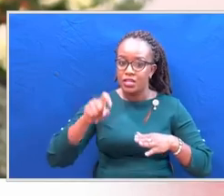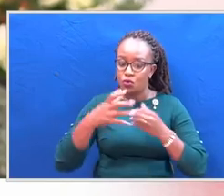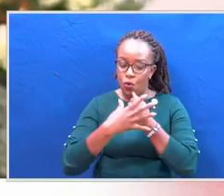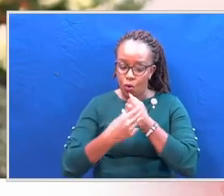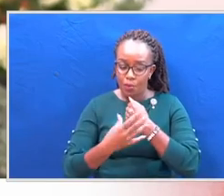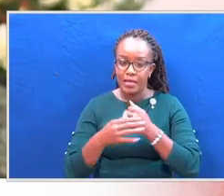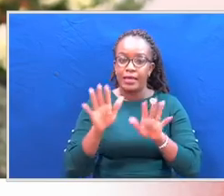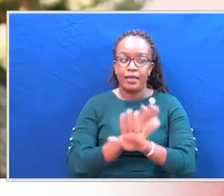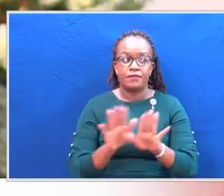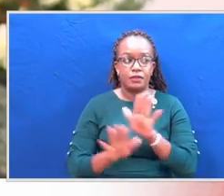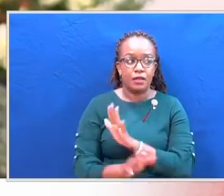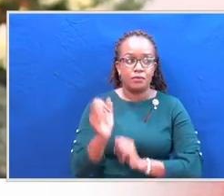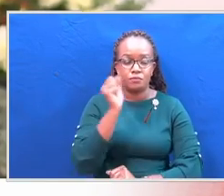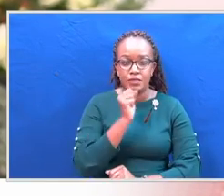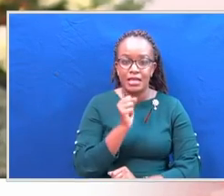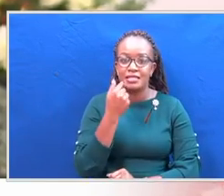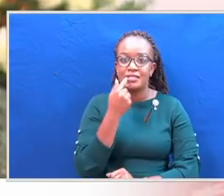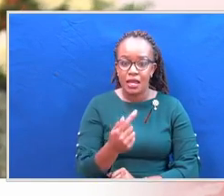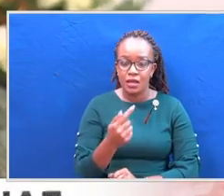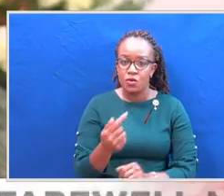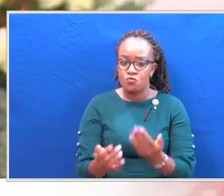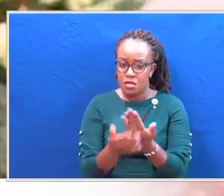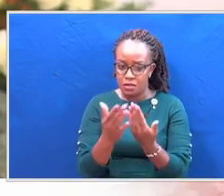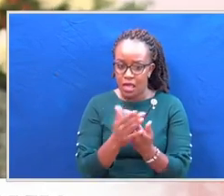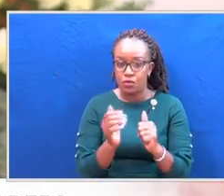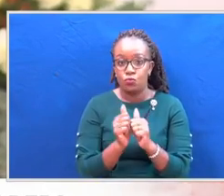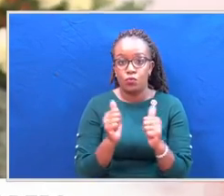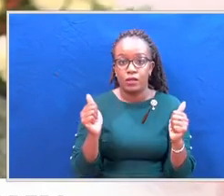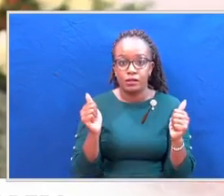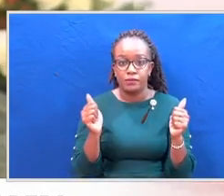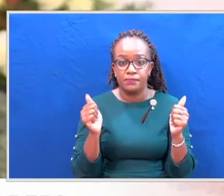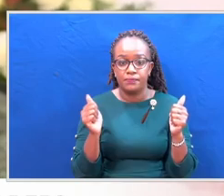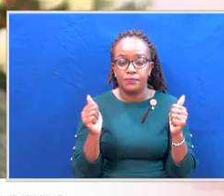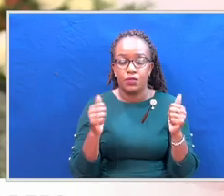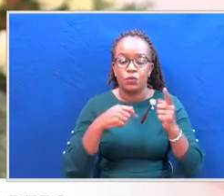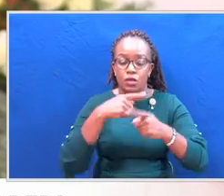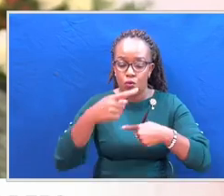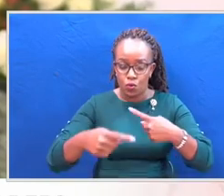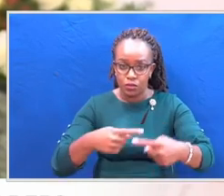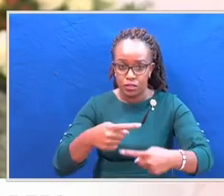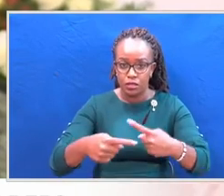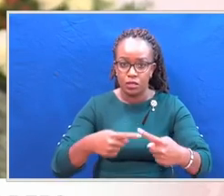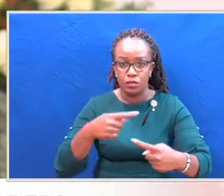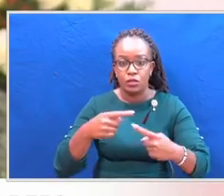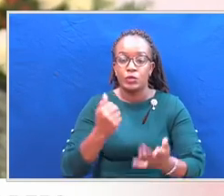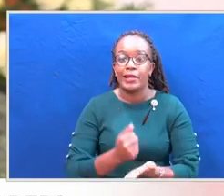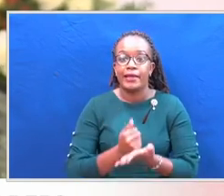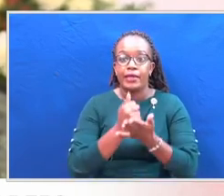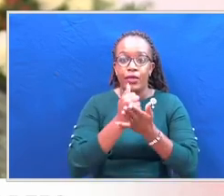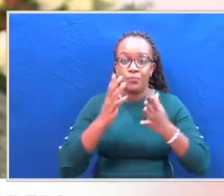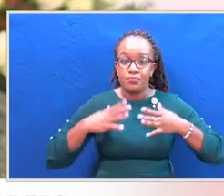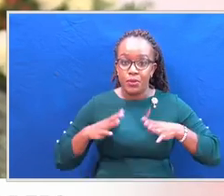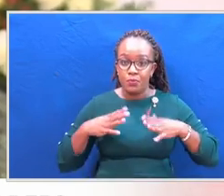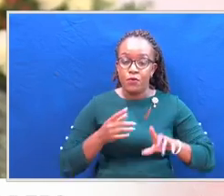tuyatumie, tuyaangalie kwa makini, tuendelee naye, itasaidia jamii ya